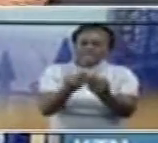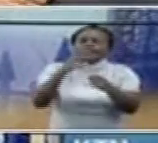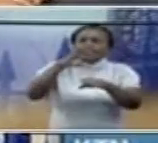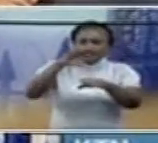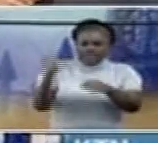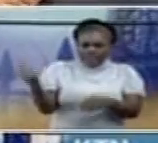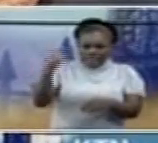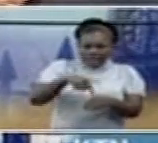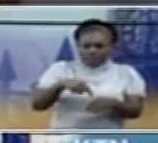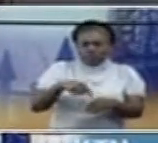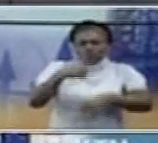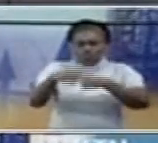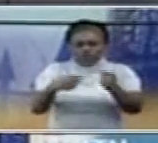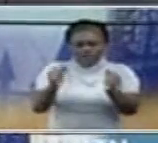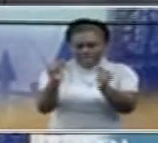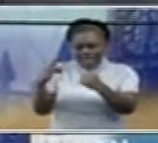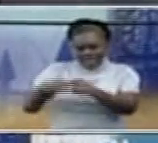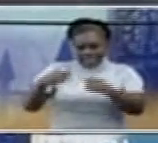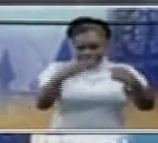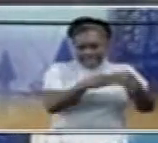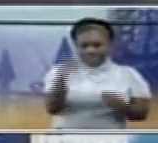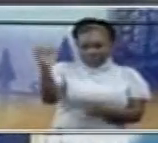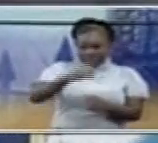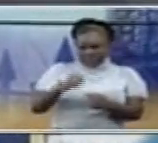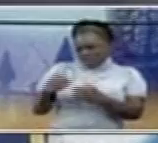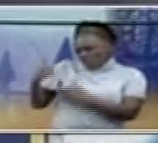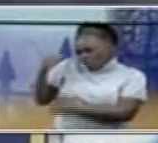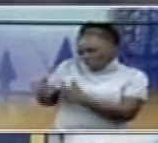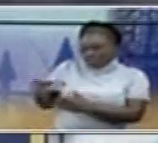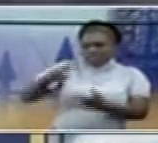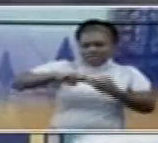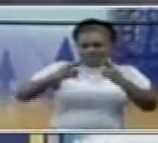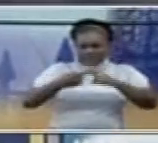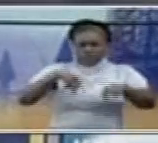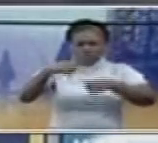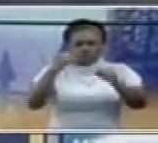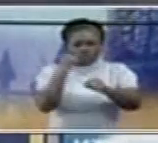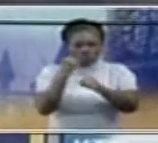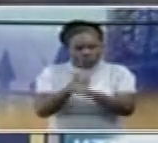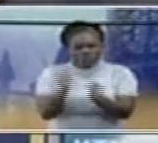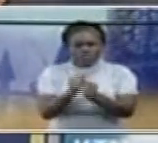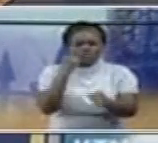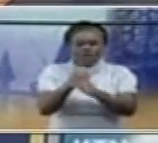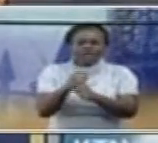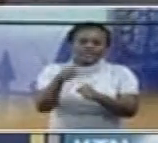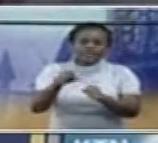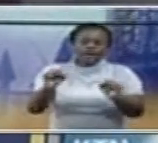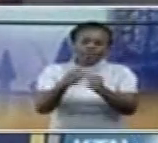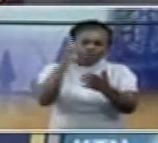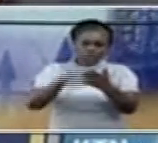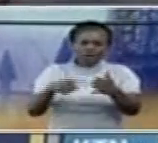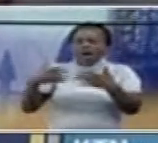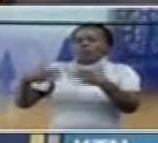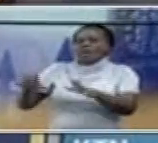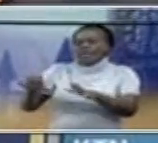in and pick up the slack. 88% of the immediate family have to do that. And what this does is it gets them away